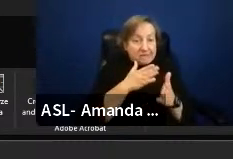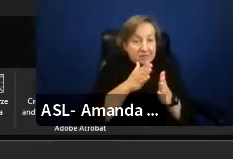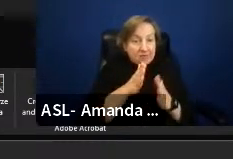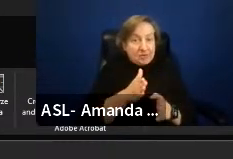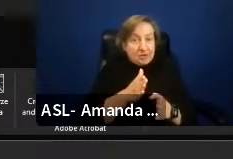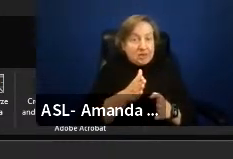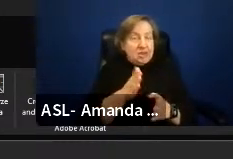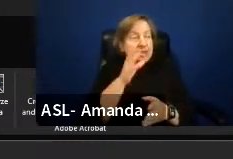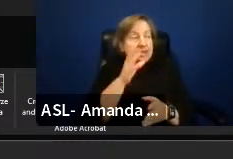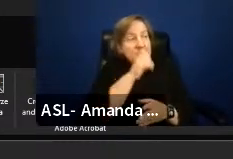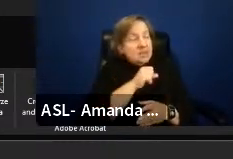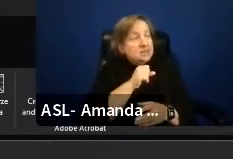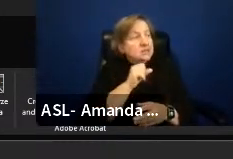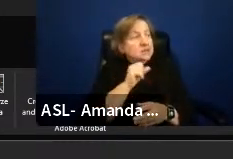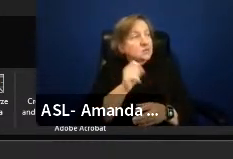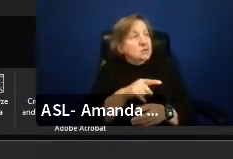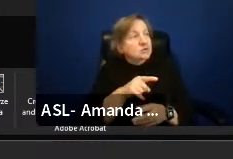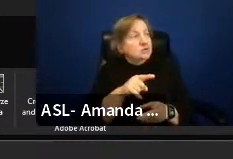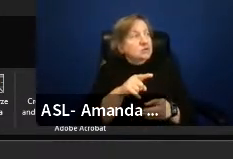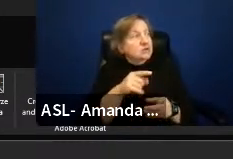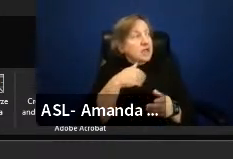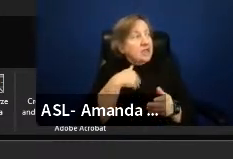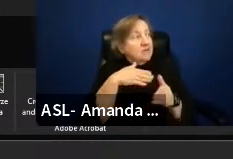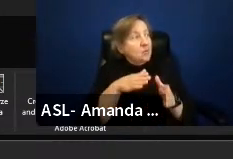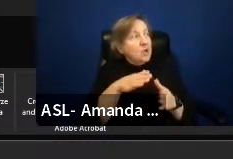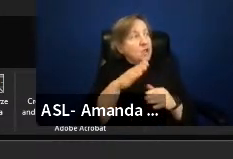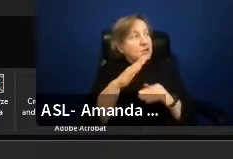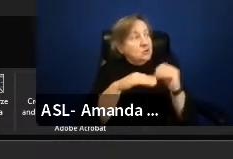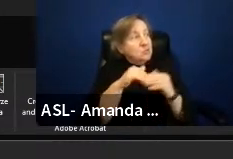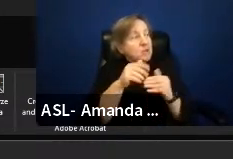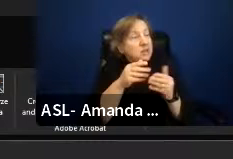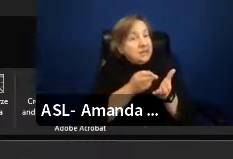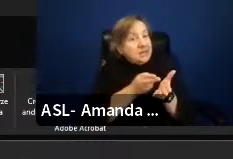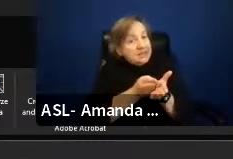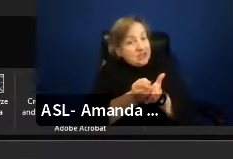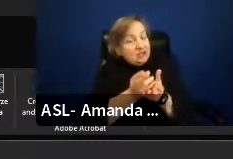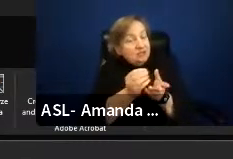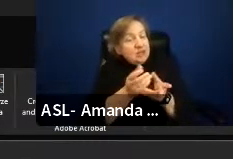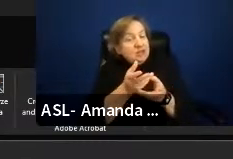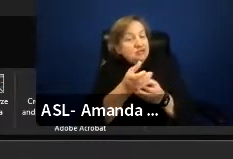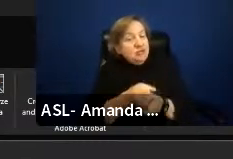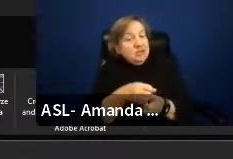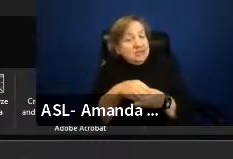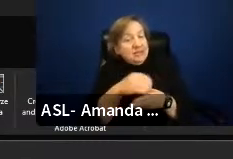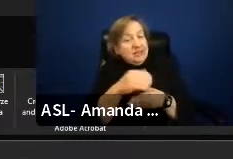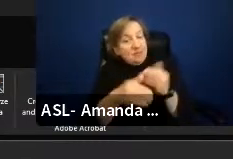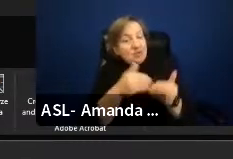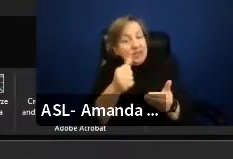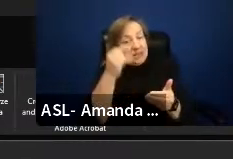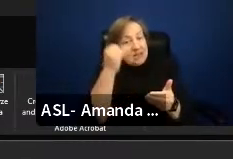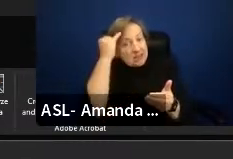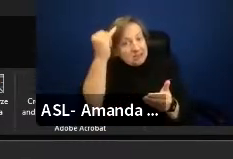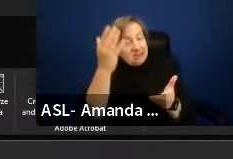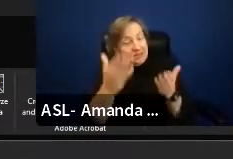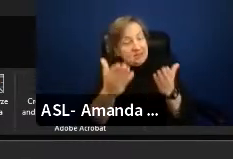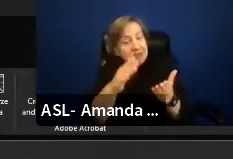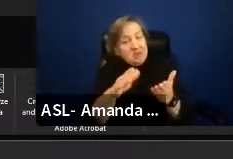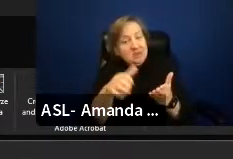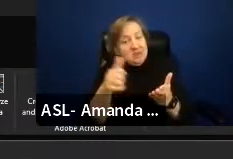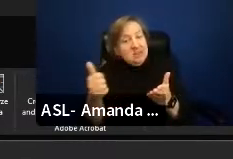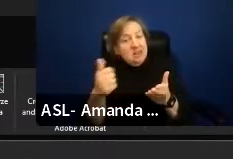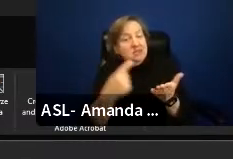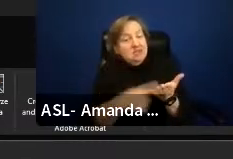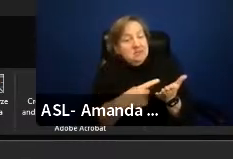to, so I guess the question, that open question is there a way to build integrity and trust in that process? Yes. And are there ideas for that? And so then maybe that's an open question to the